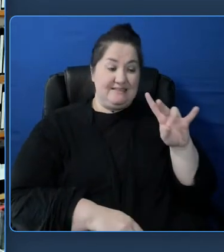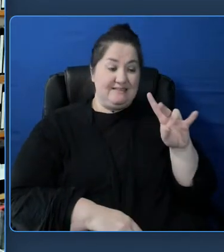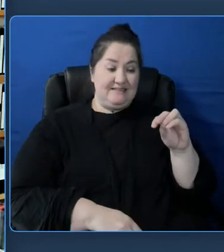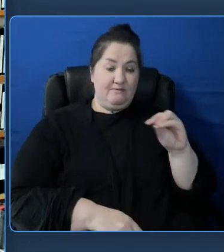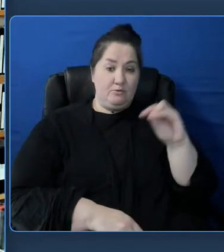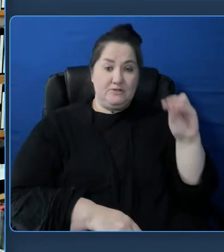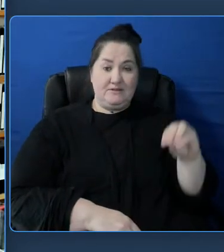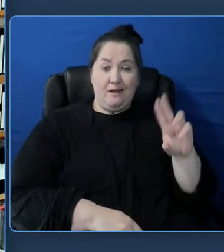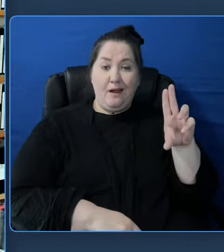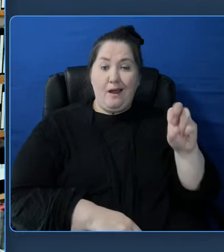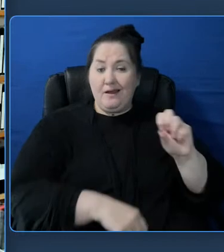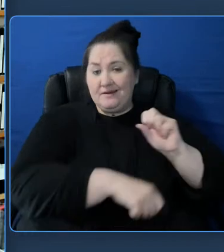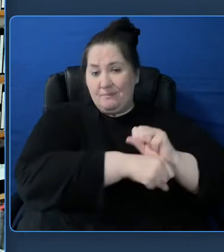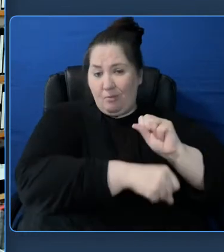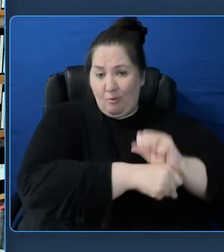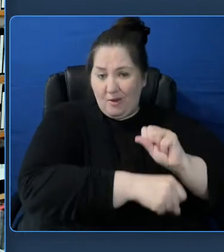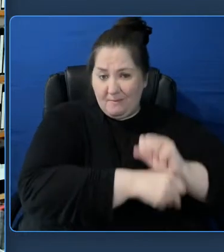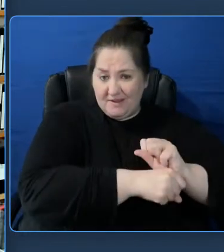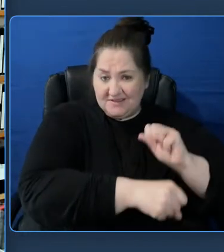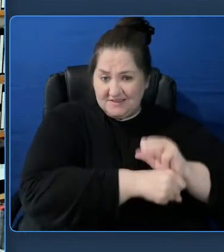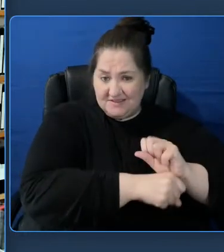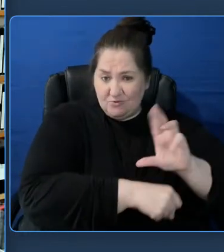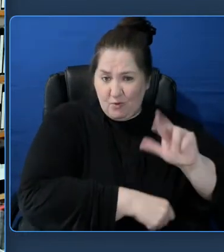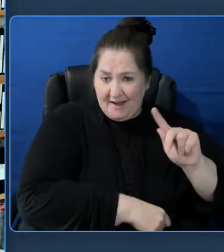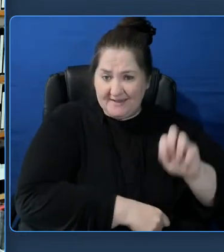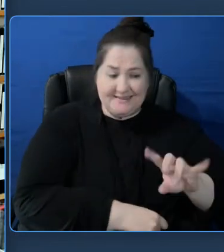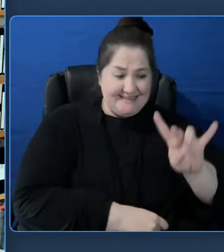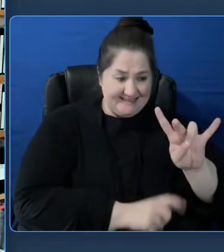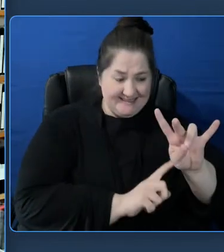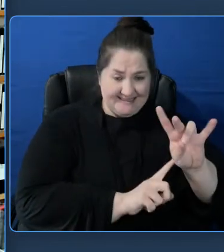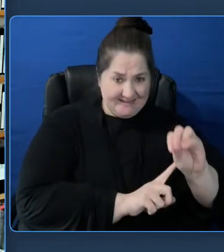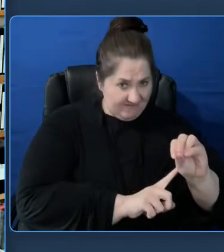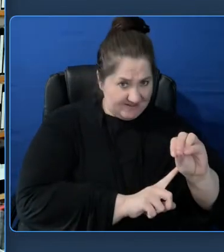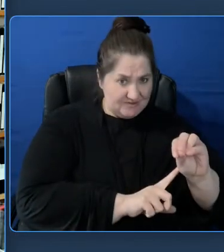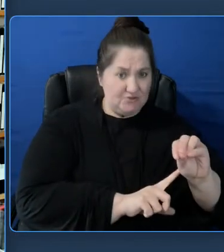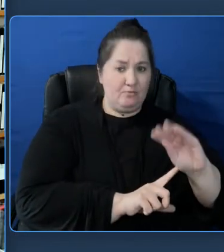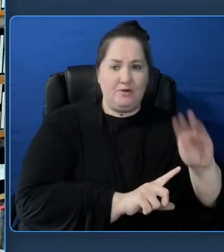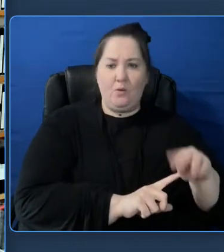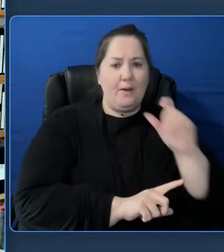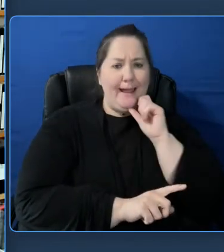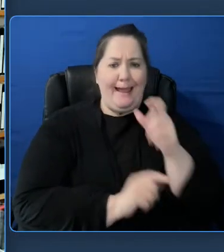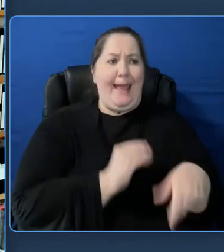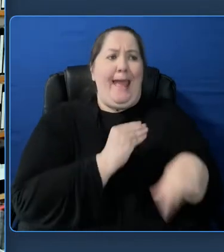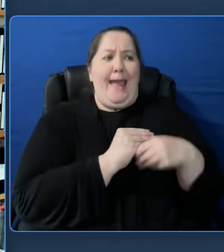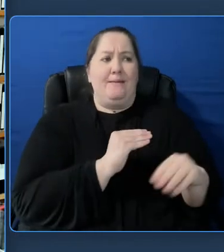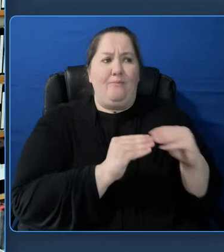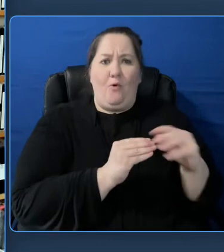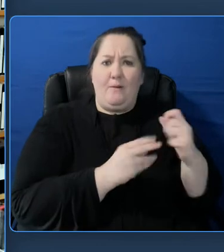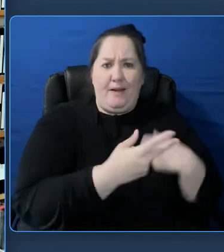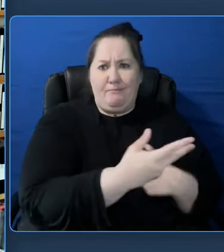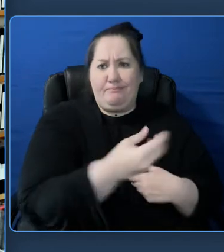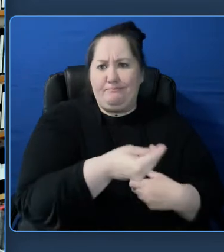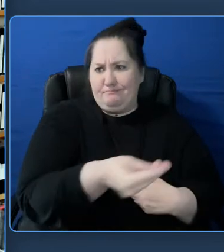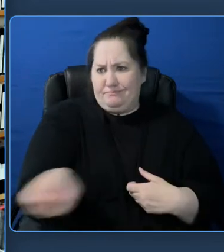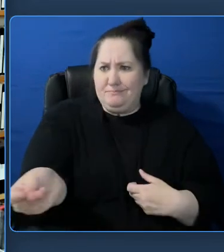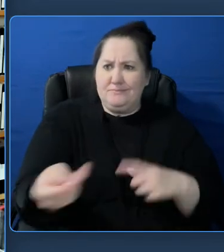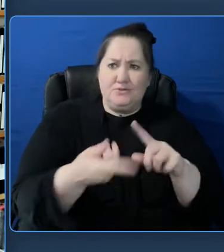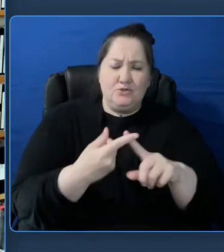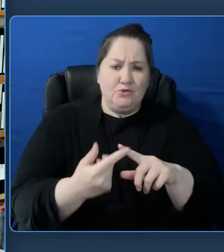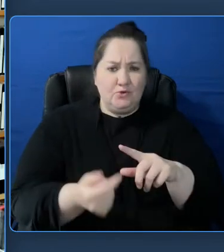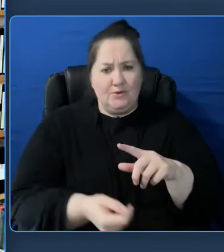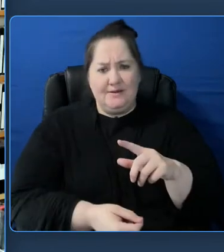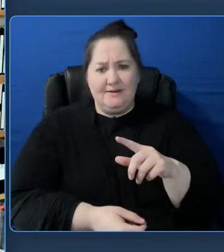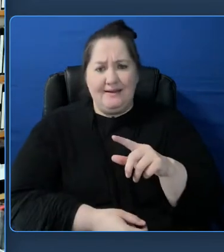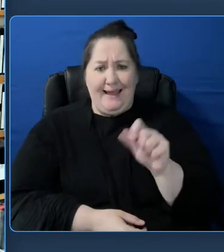70% unemployment rate. 70. We don't need to add to that in any form or manner.